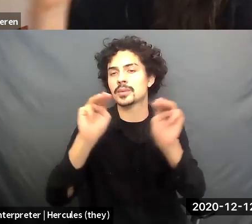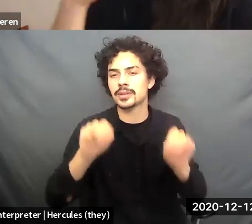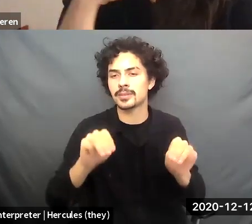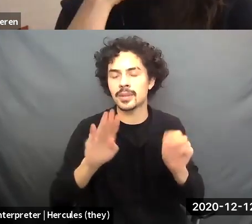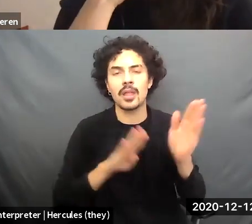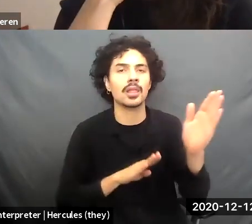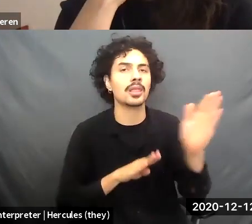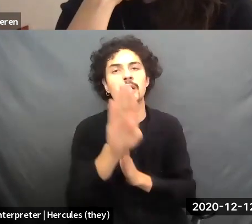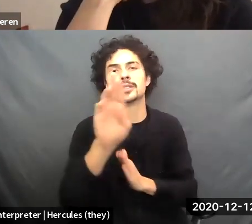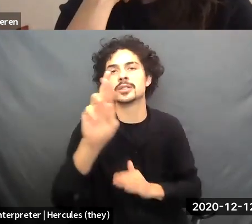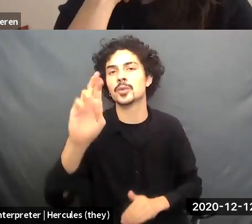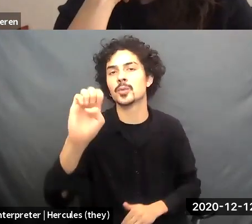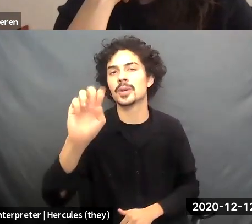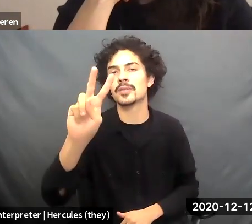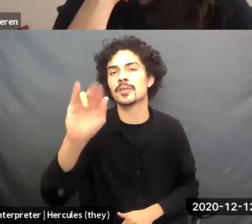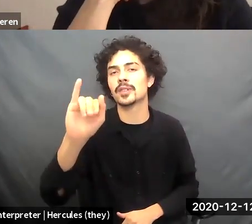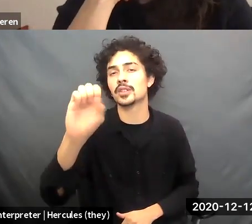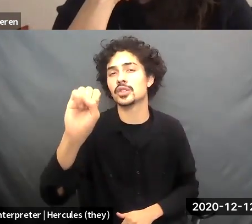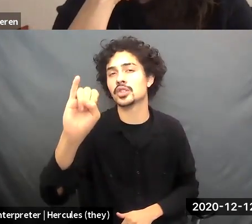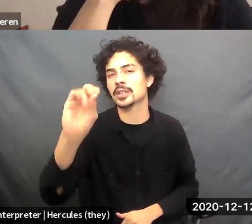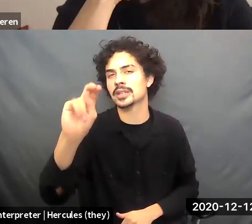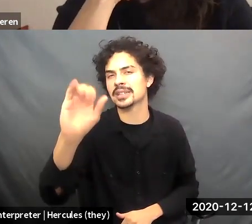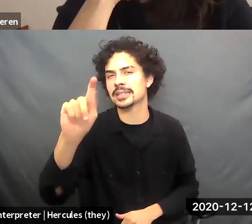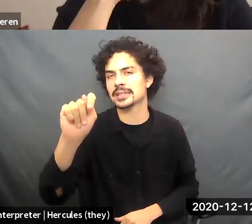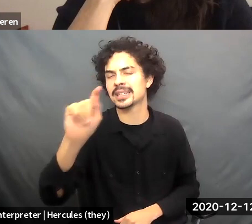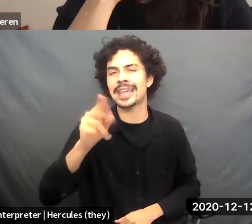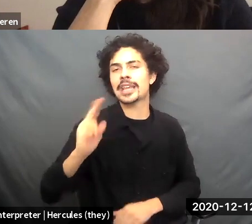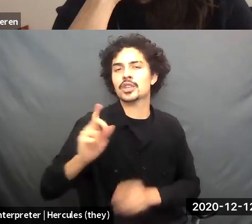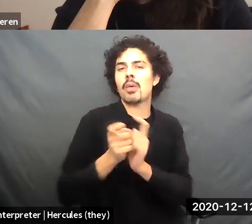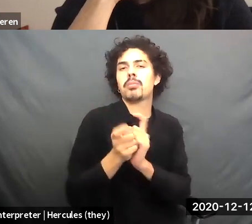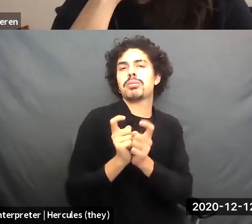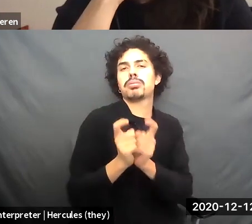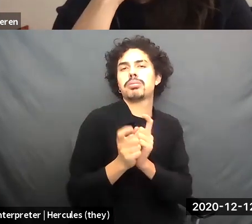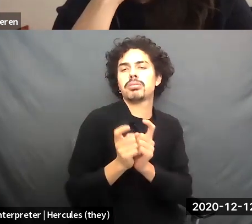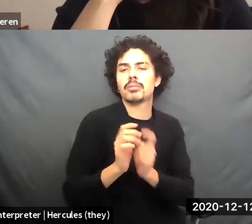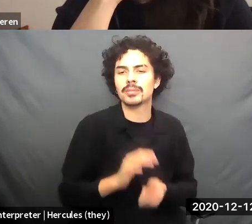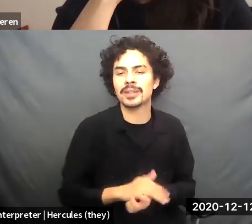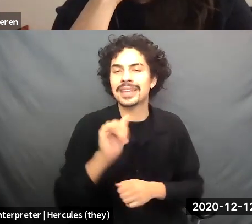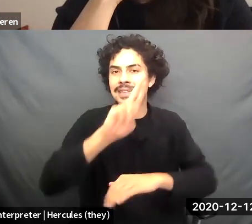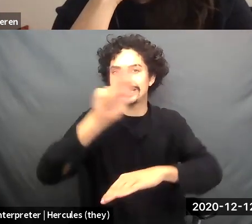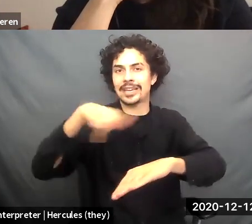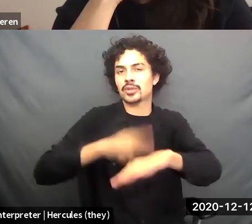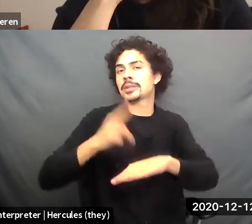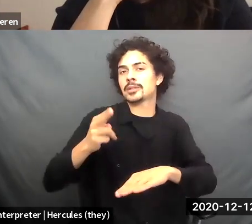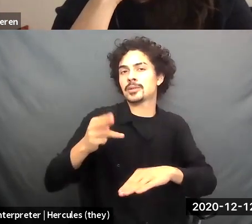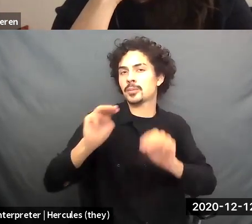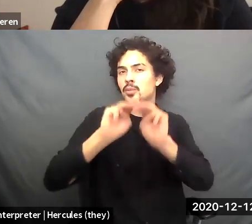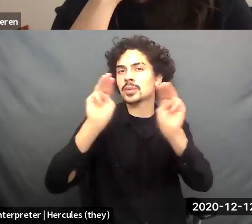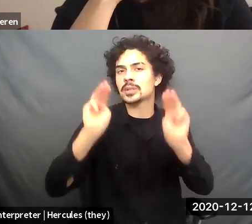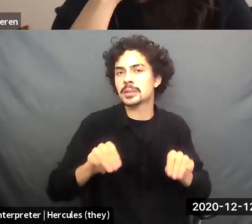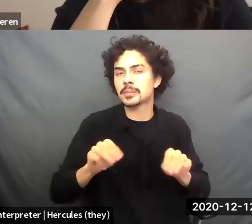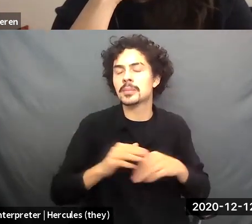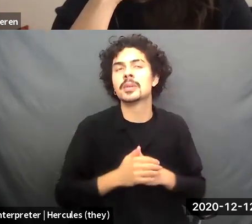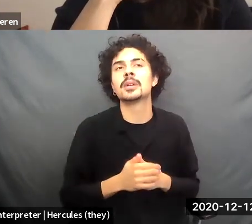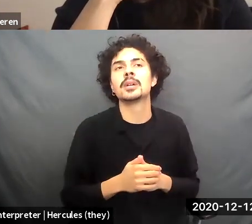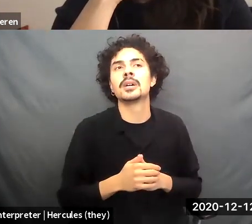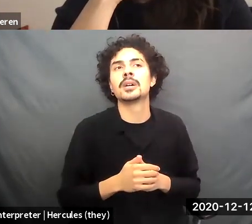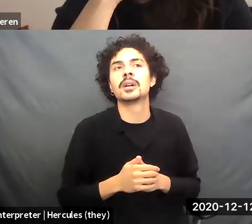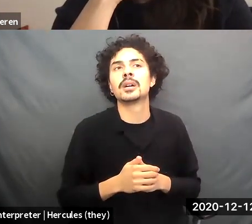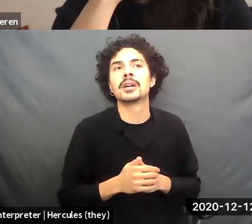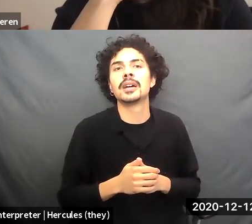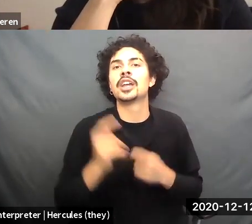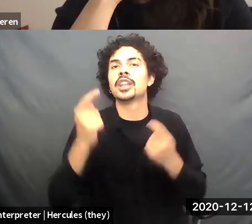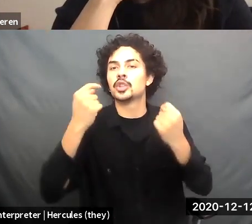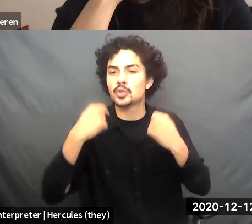revisionist exhibition and that was in the nineties. It's a museum of, um, National Museum of Natural History and Congress threatened to pull funding from the